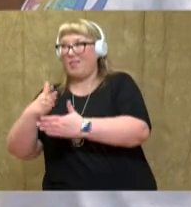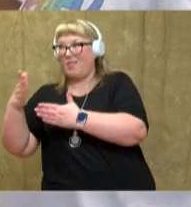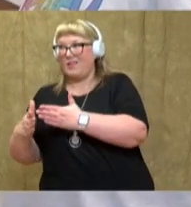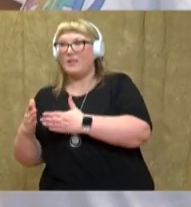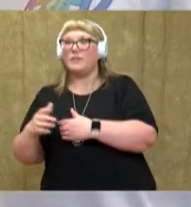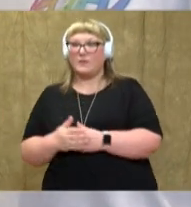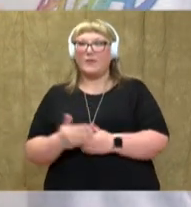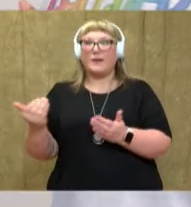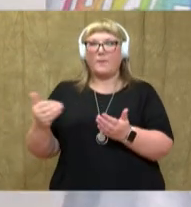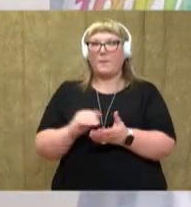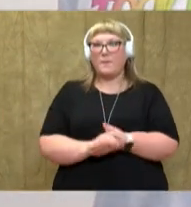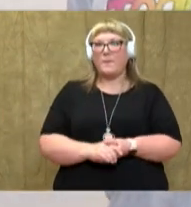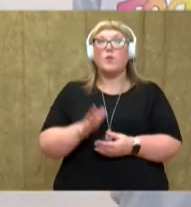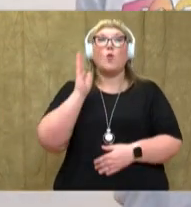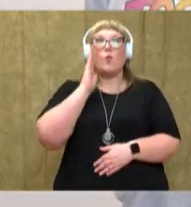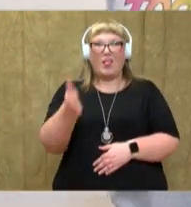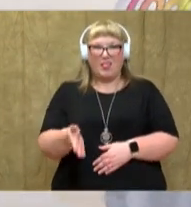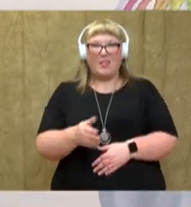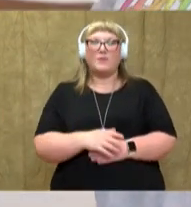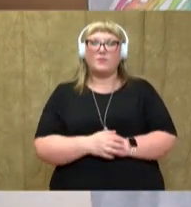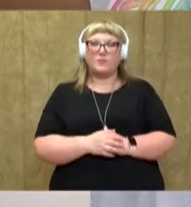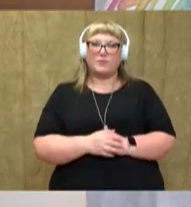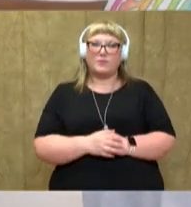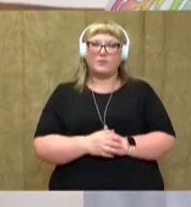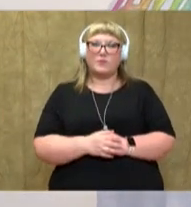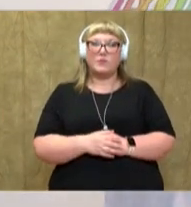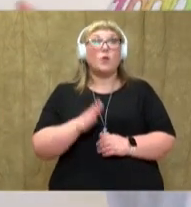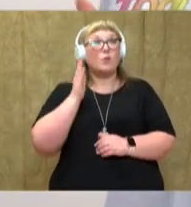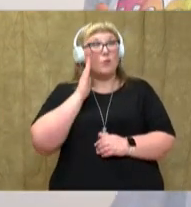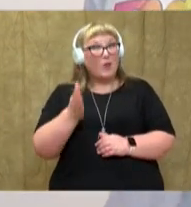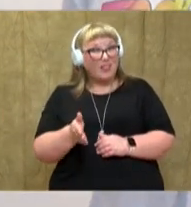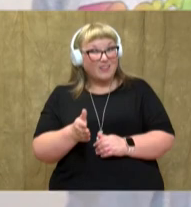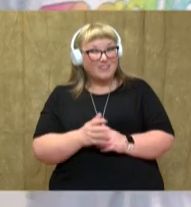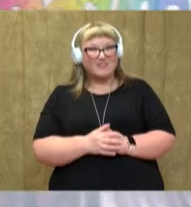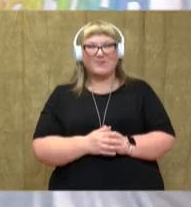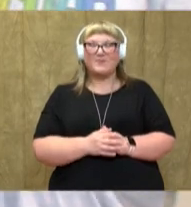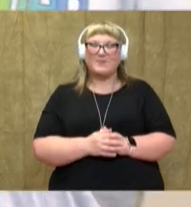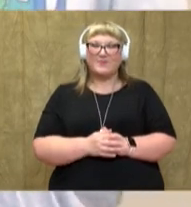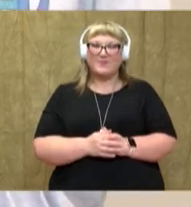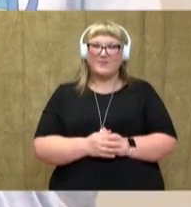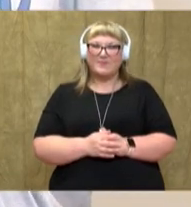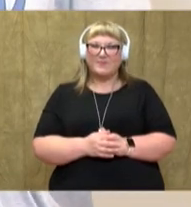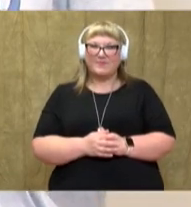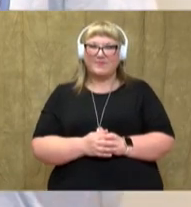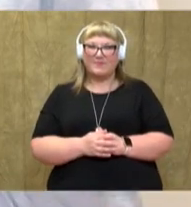end. Will, will.